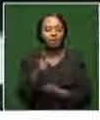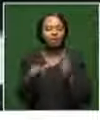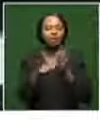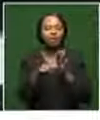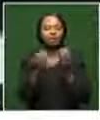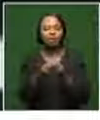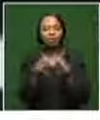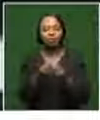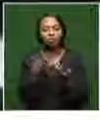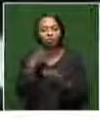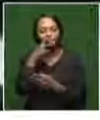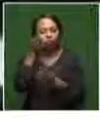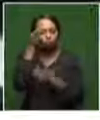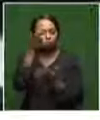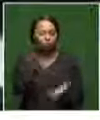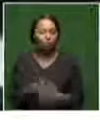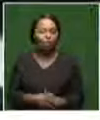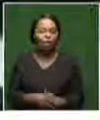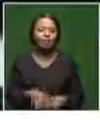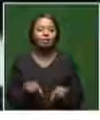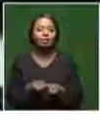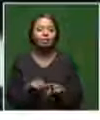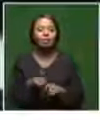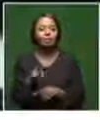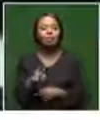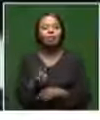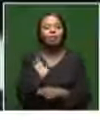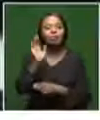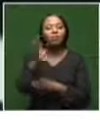thing I'm looking for, so that even our foreign